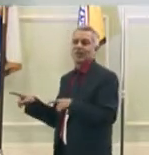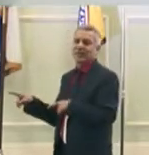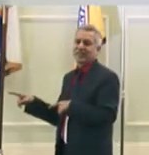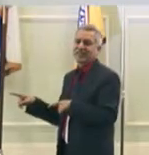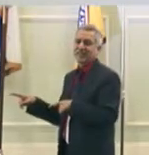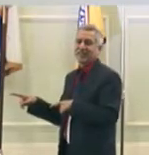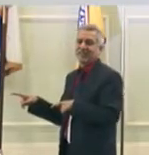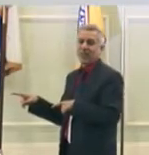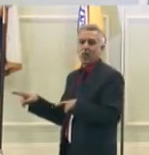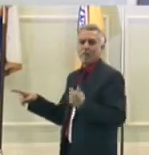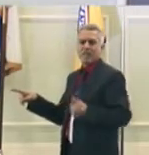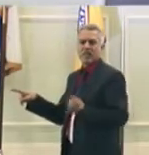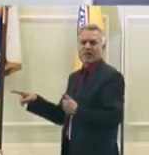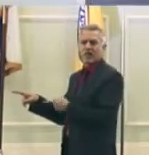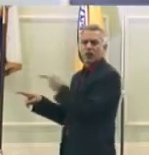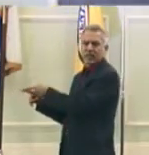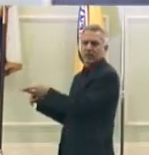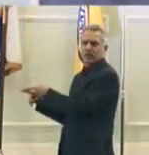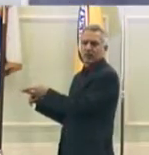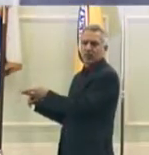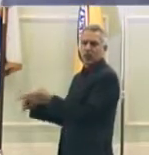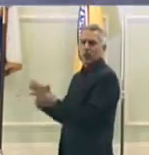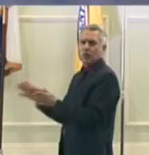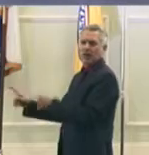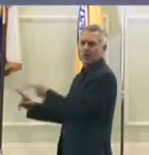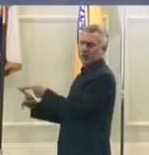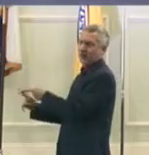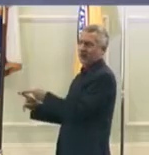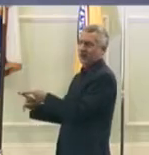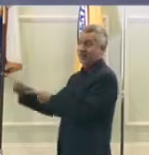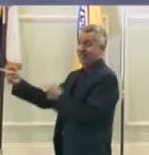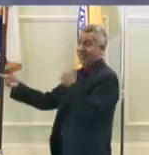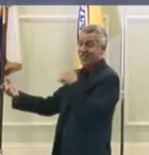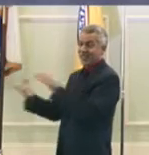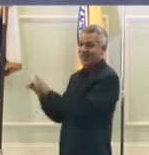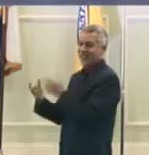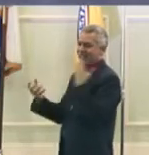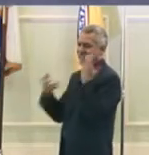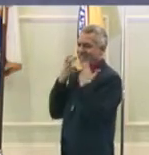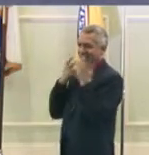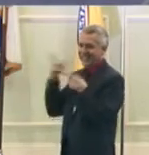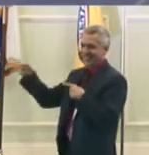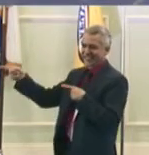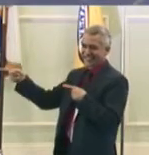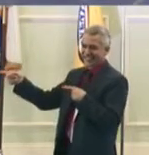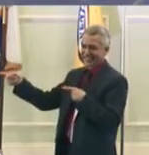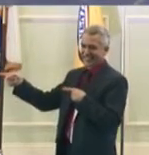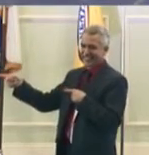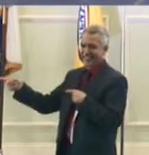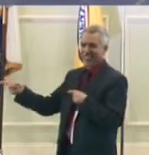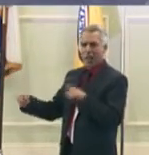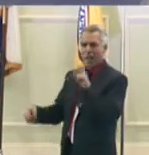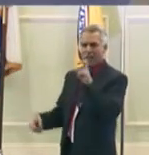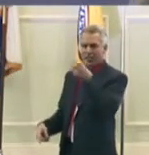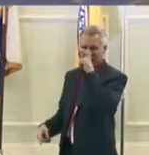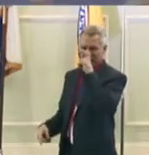like, that plan ain't good no more, right? And that's the carefulness that Martha has. It wasn't a bad thing. Martha's